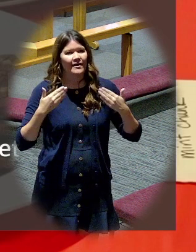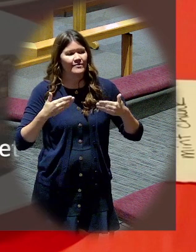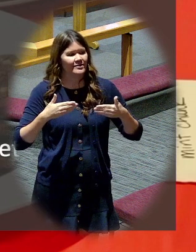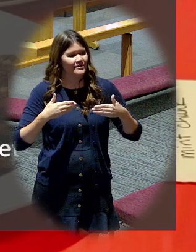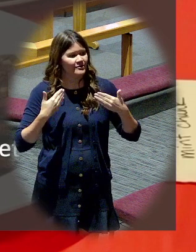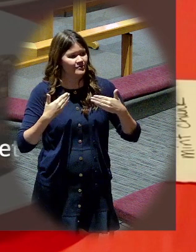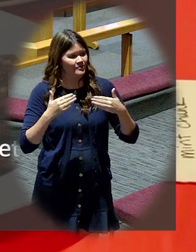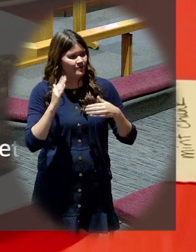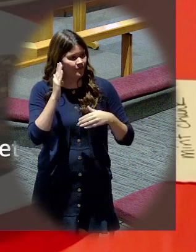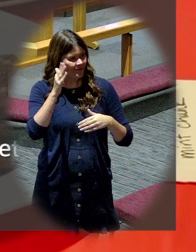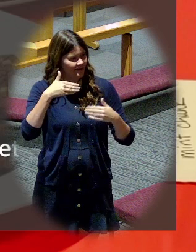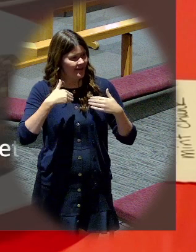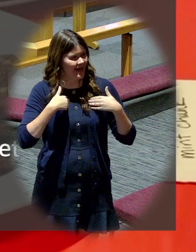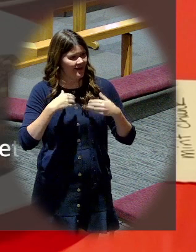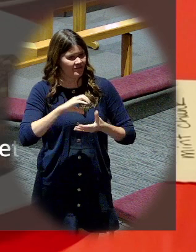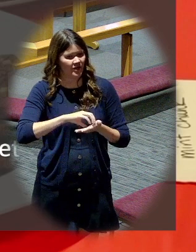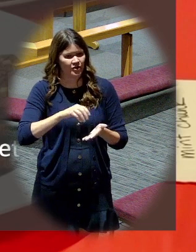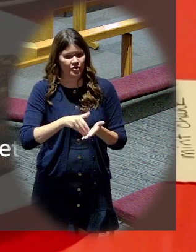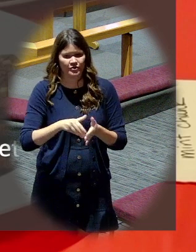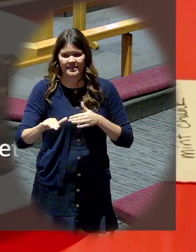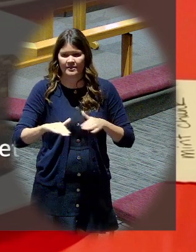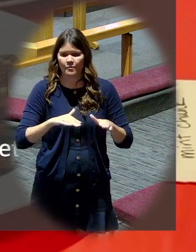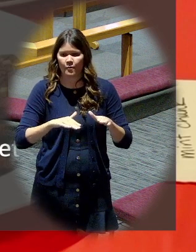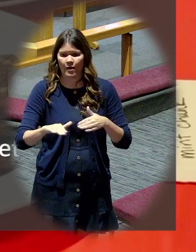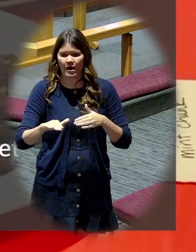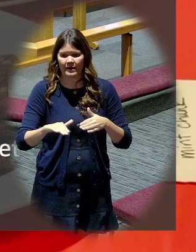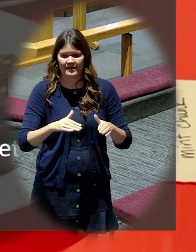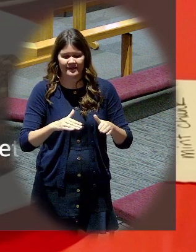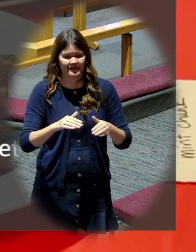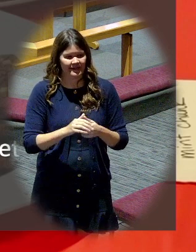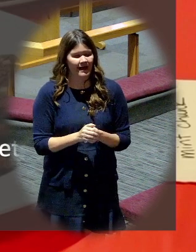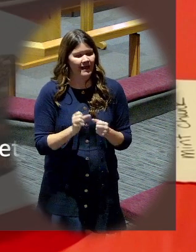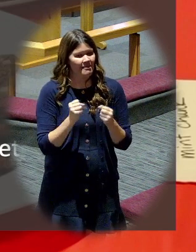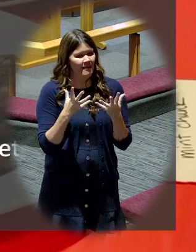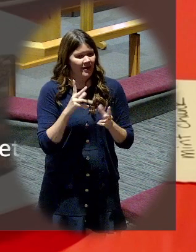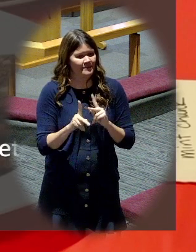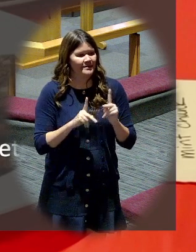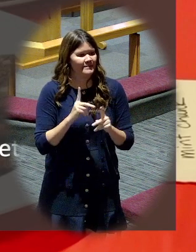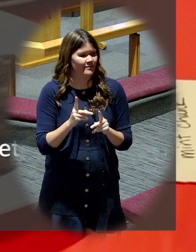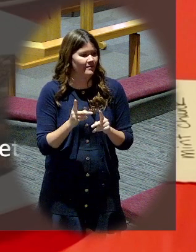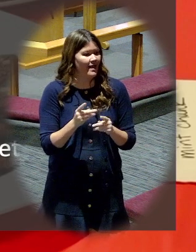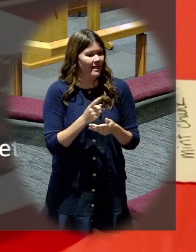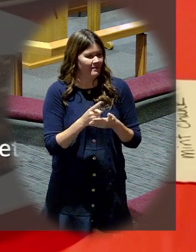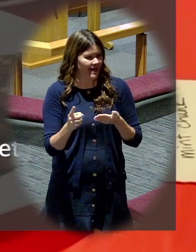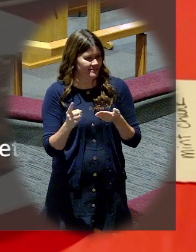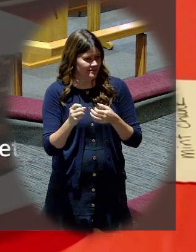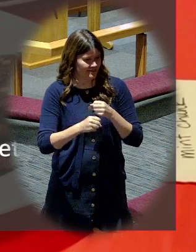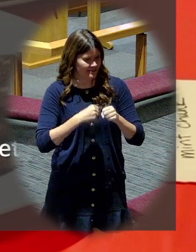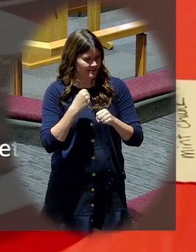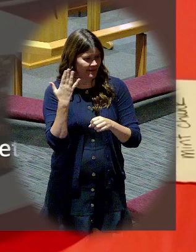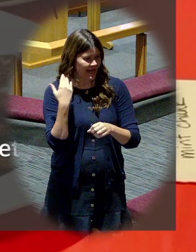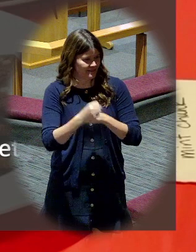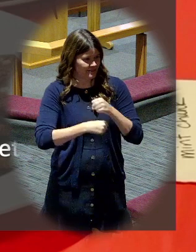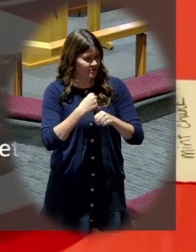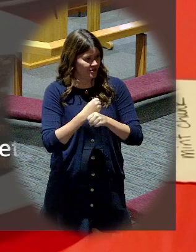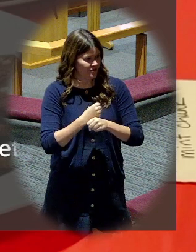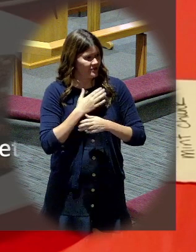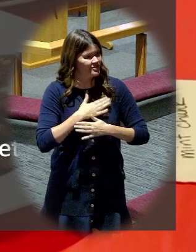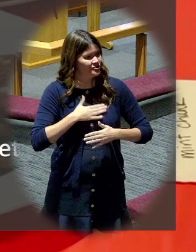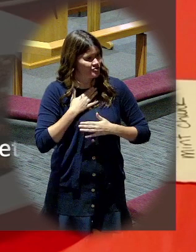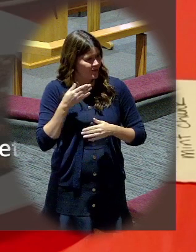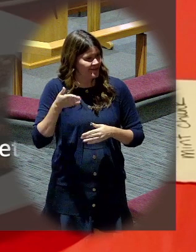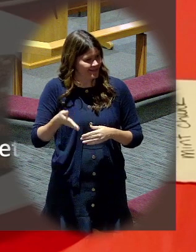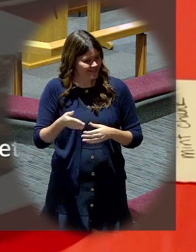a cookie walk and bake sale. Last year that was quite a hit. People like to give cookies. People like to get cookies.